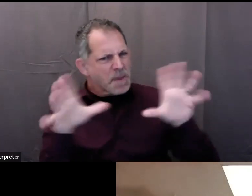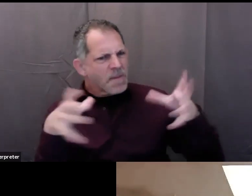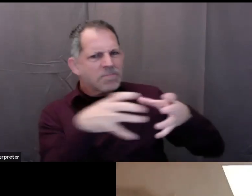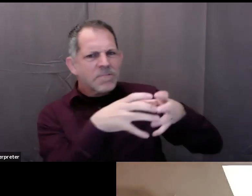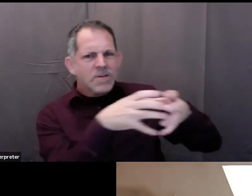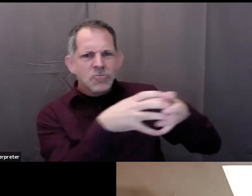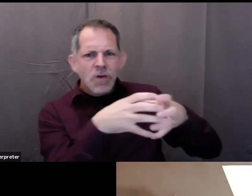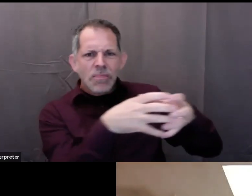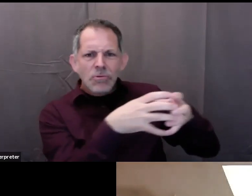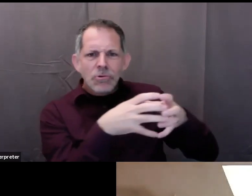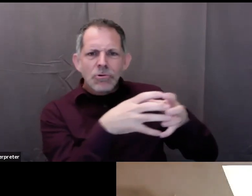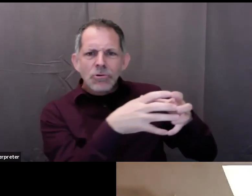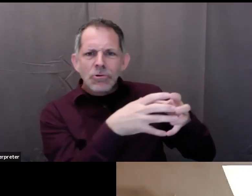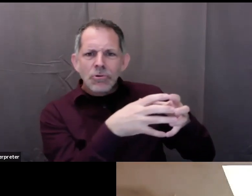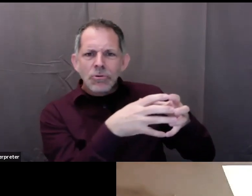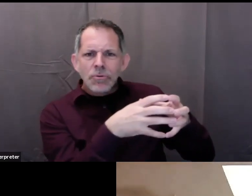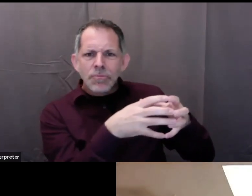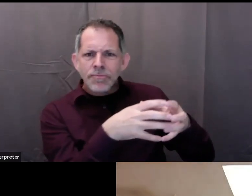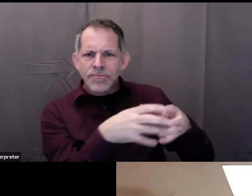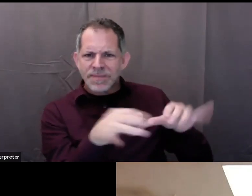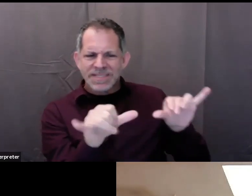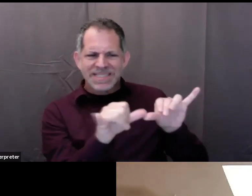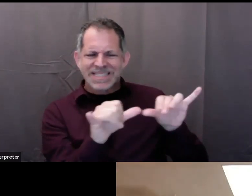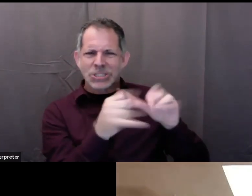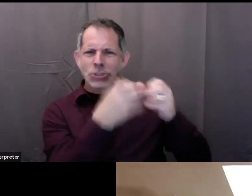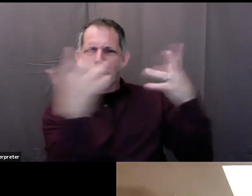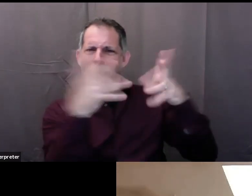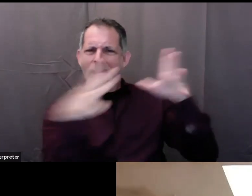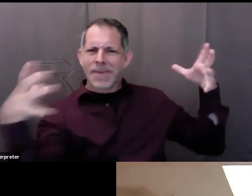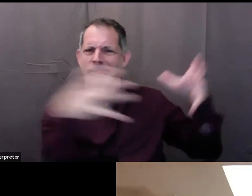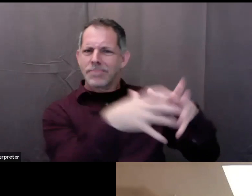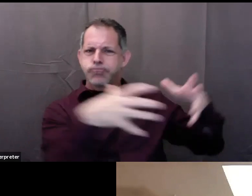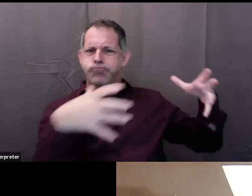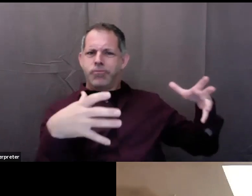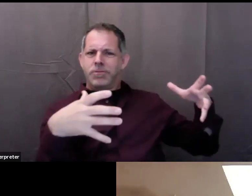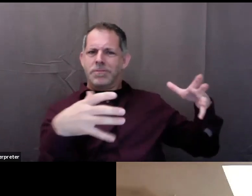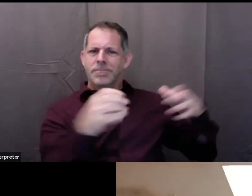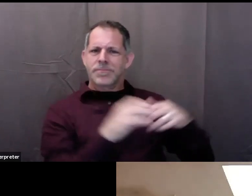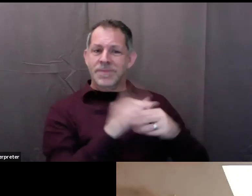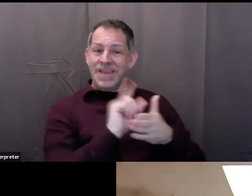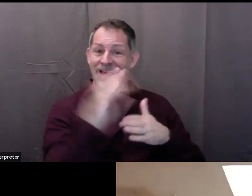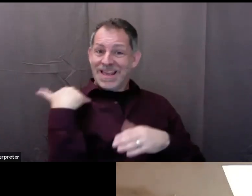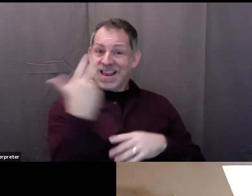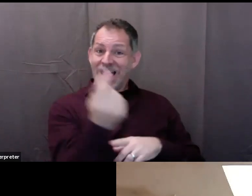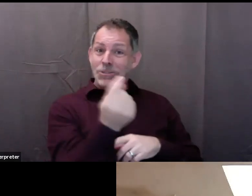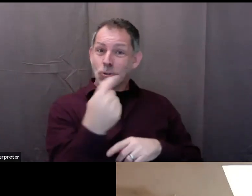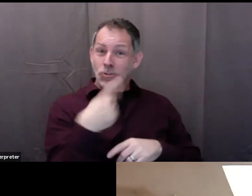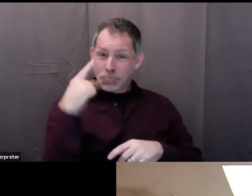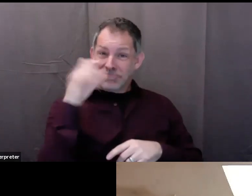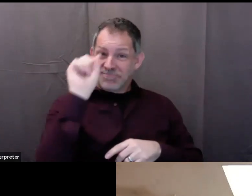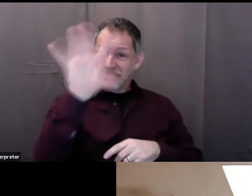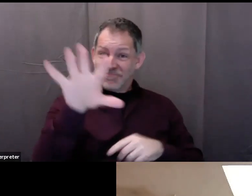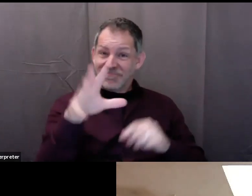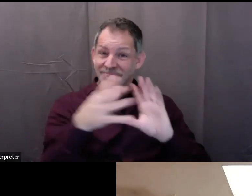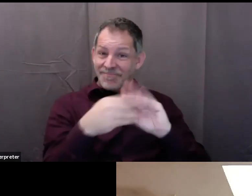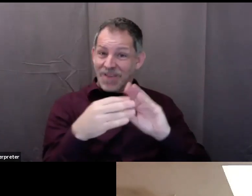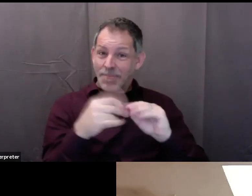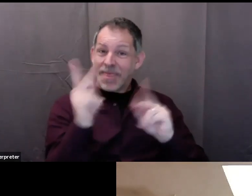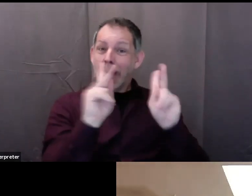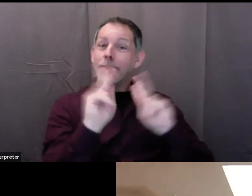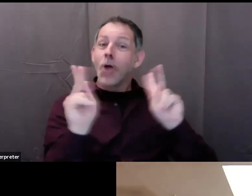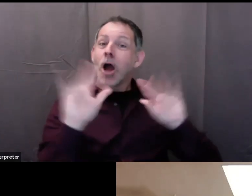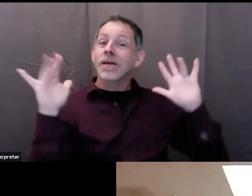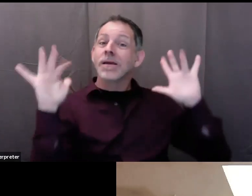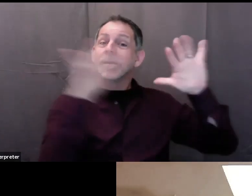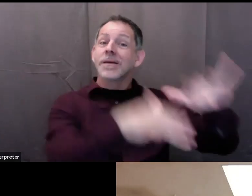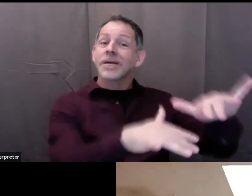that are quite large. I mentioned on Tuesday a party of about 70 young adults